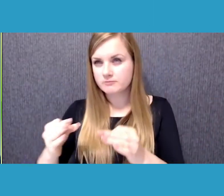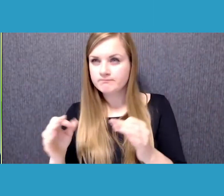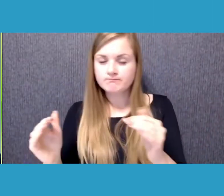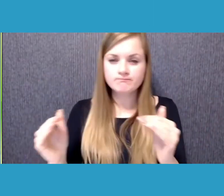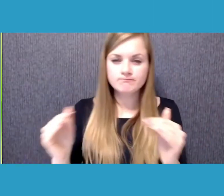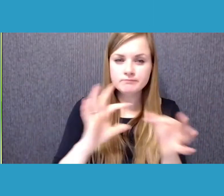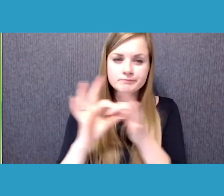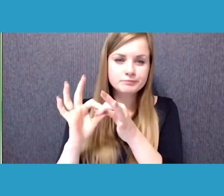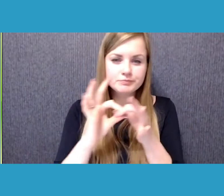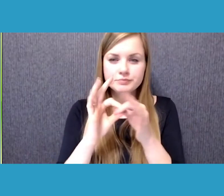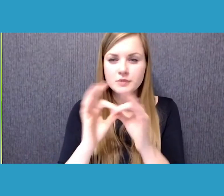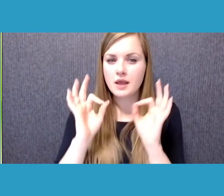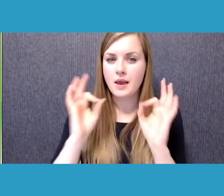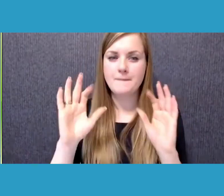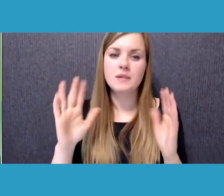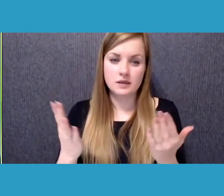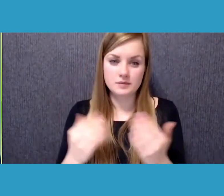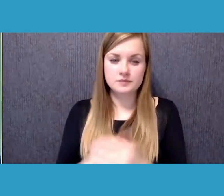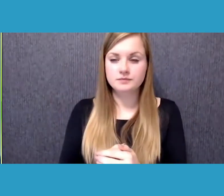To end